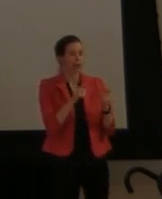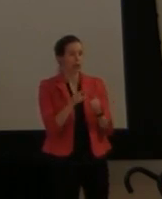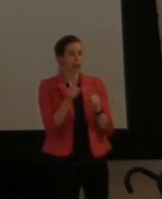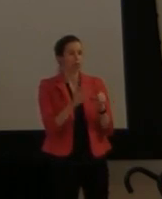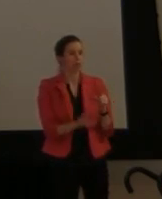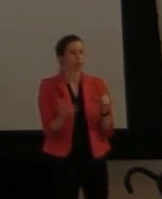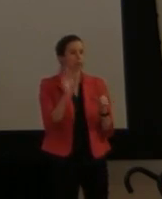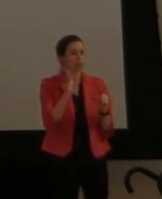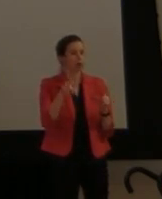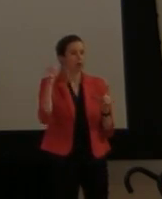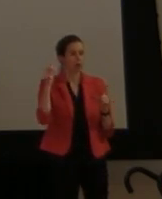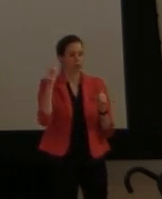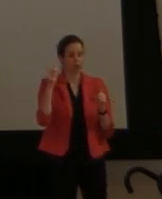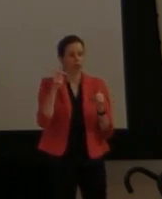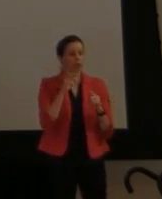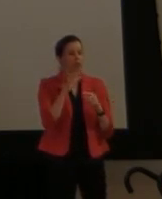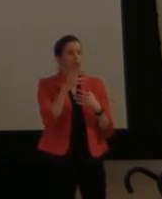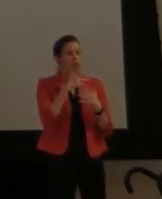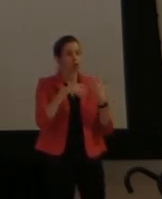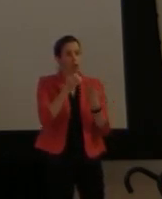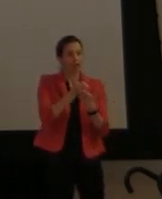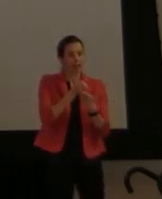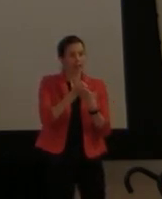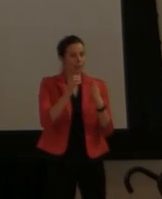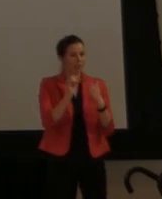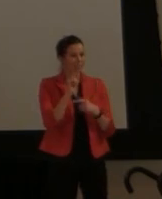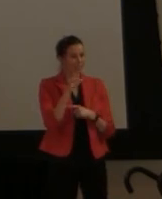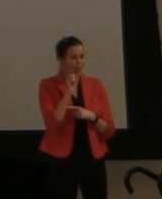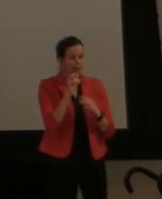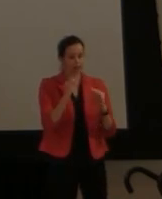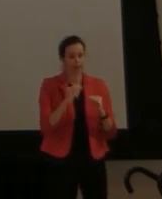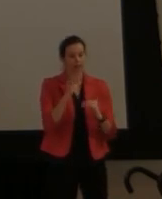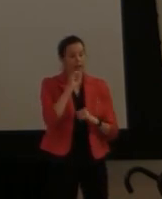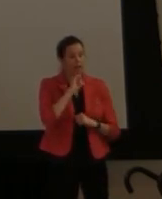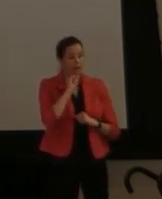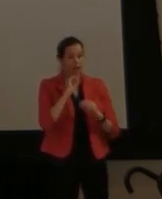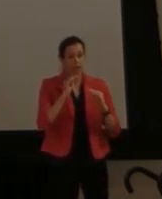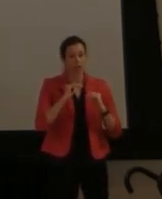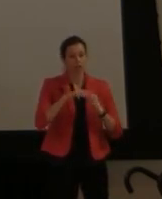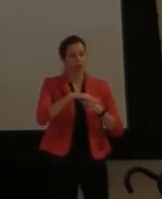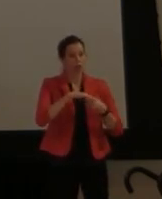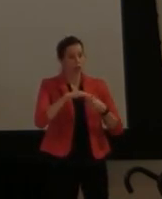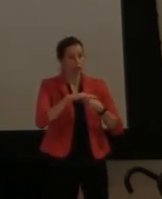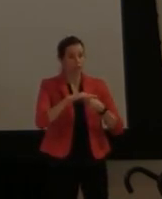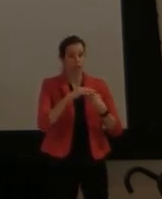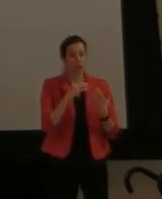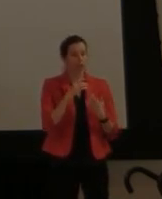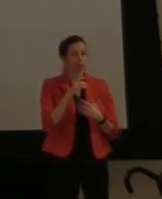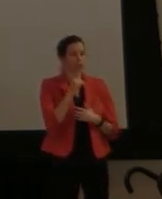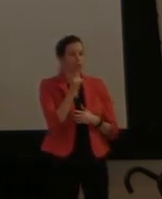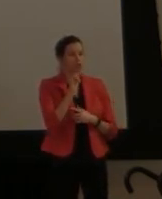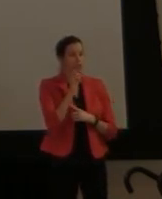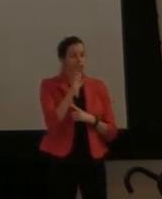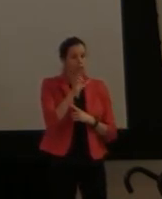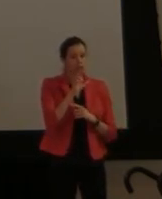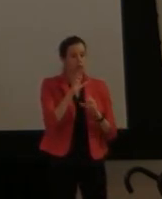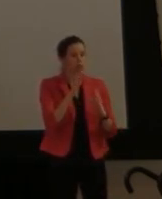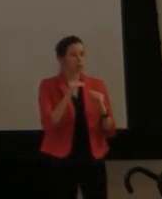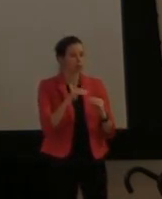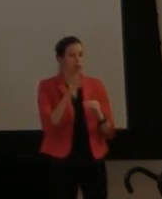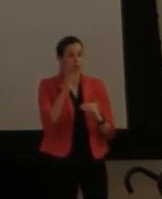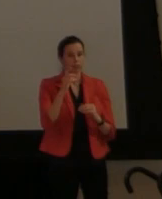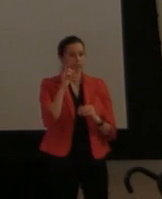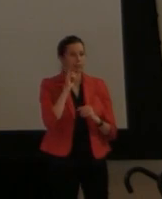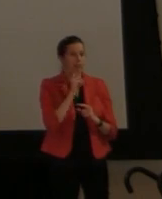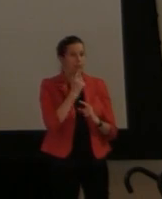other spectrums, such as socioeconomic status, age, location, gender, and sexual orientation.